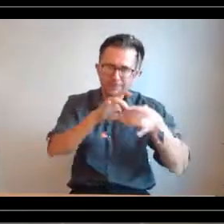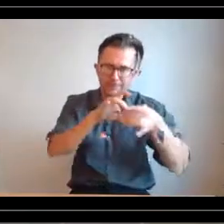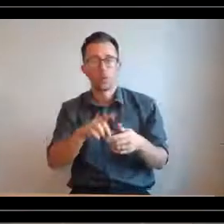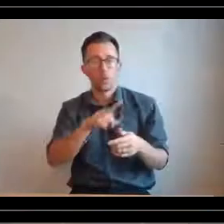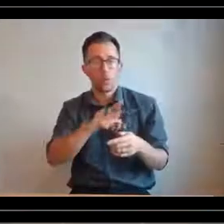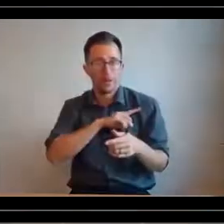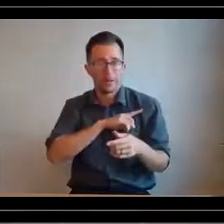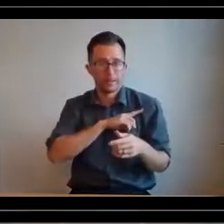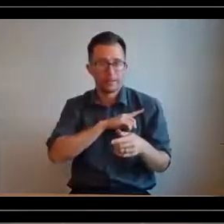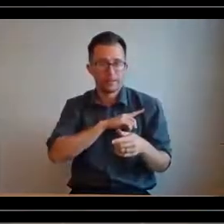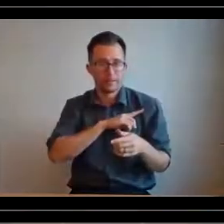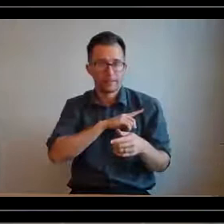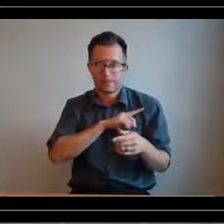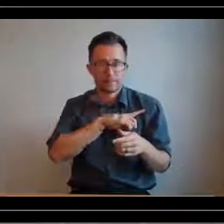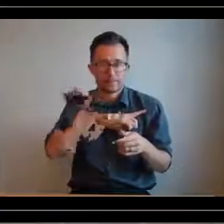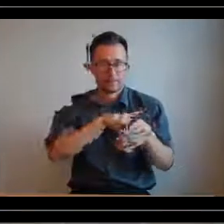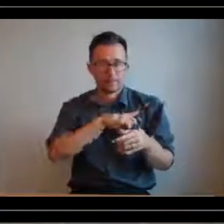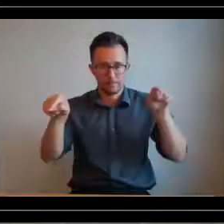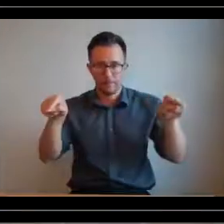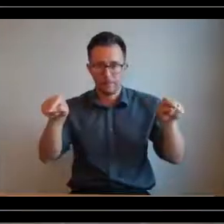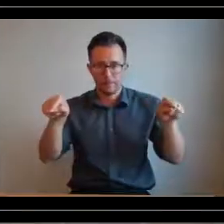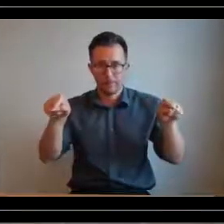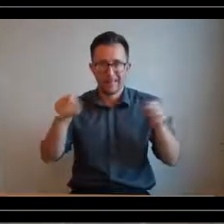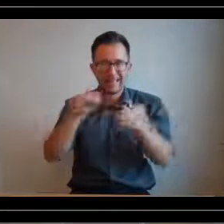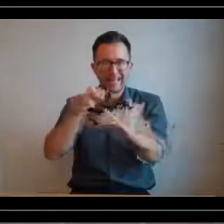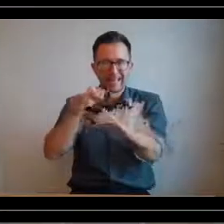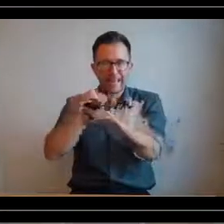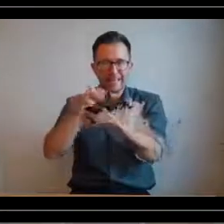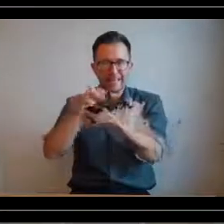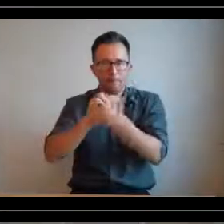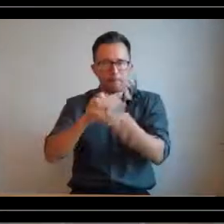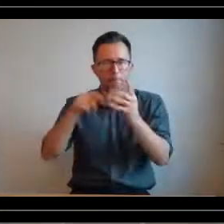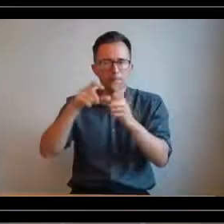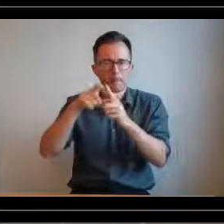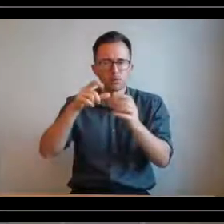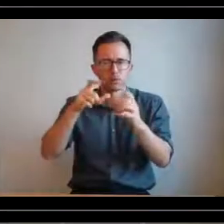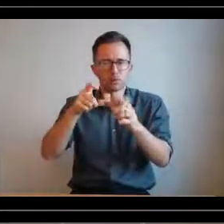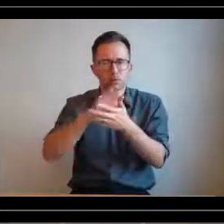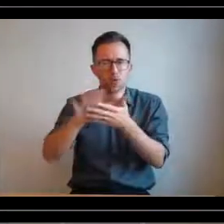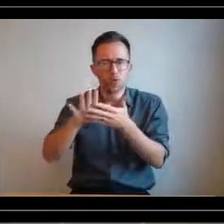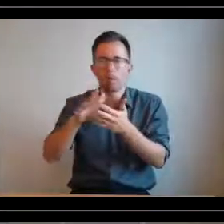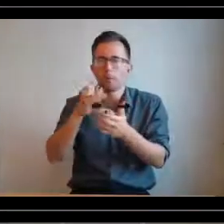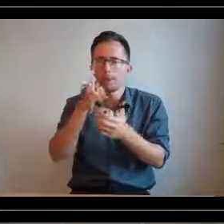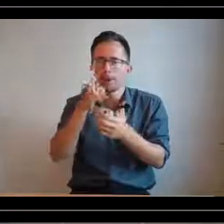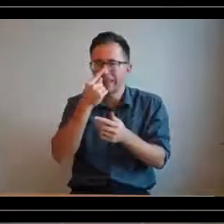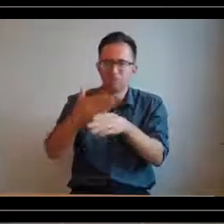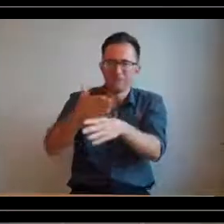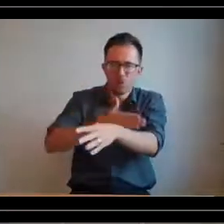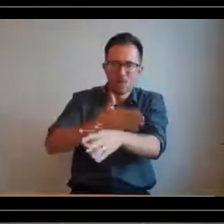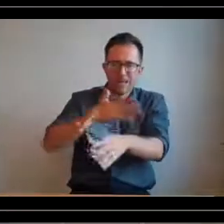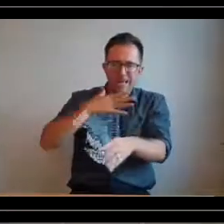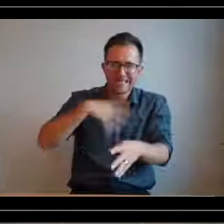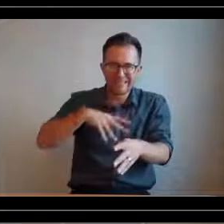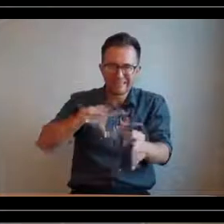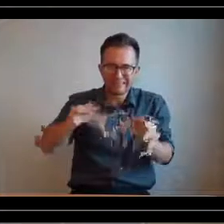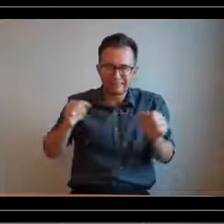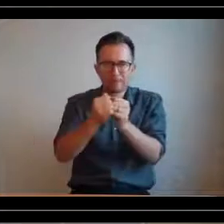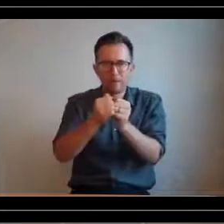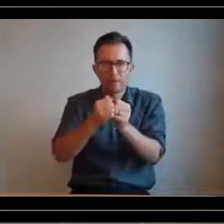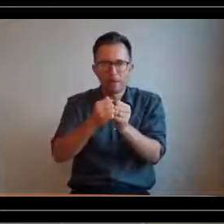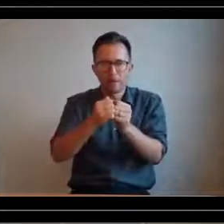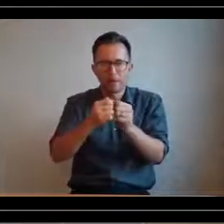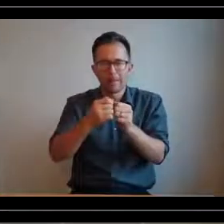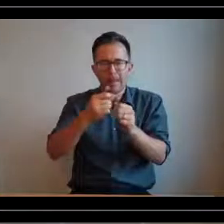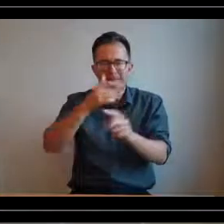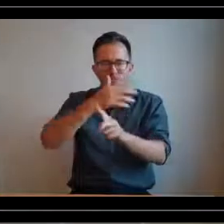stockpile may be present means that we may require an environmental permit, because it could be, I think we said in the